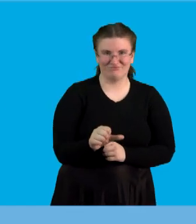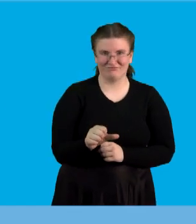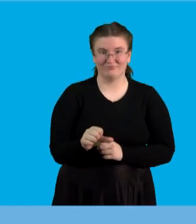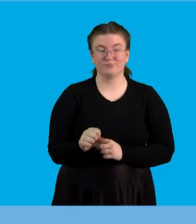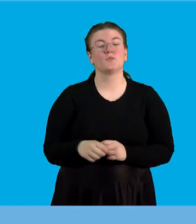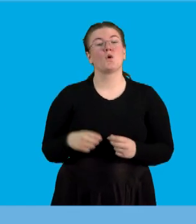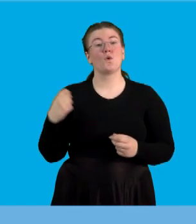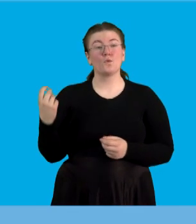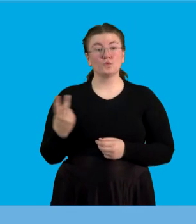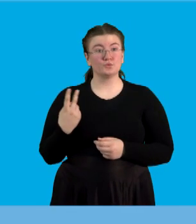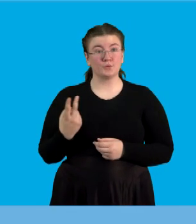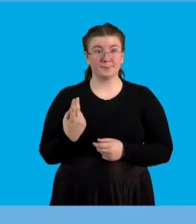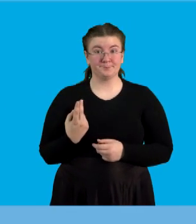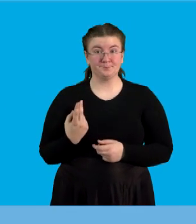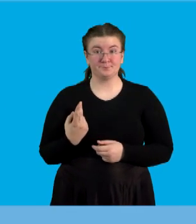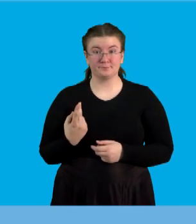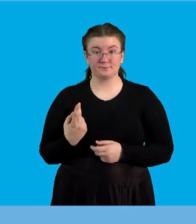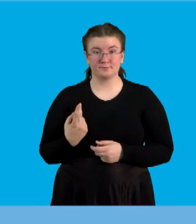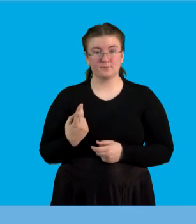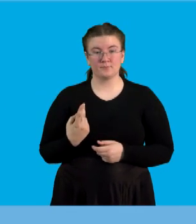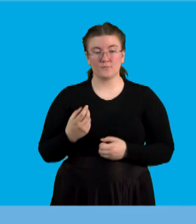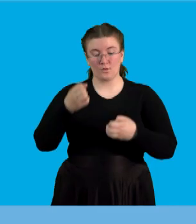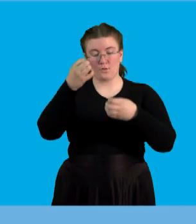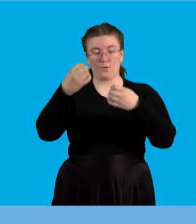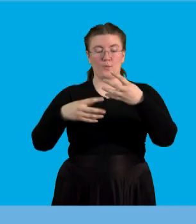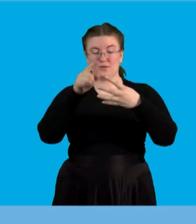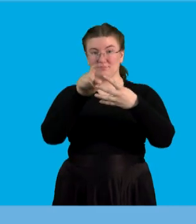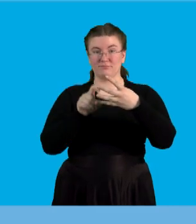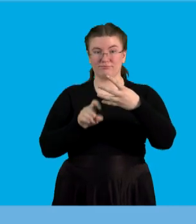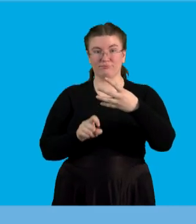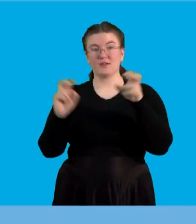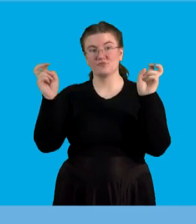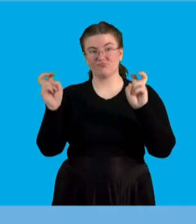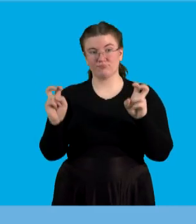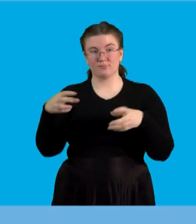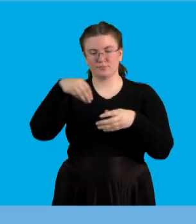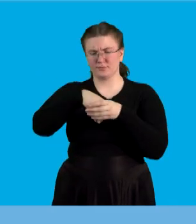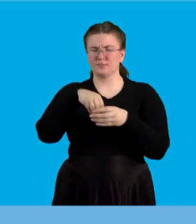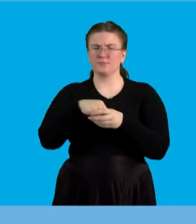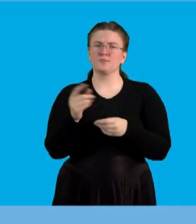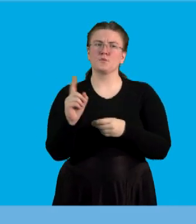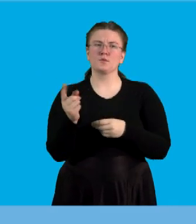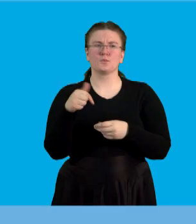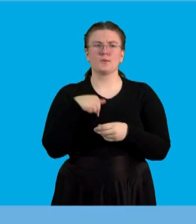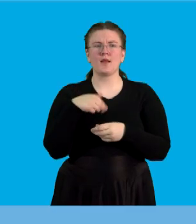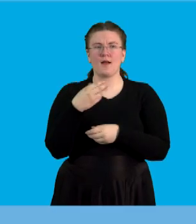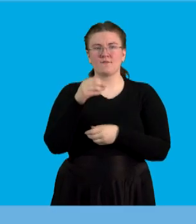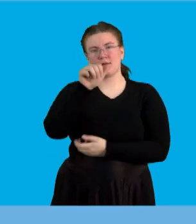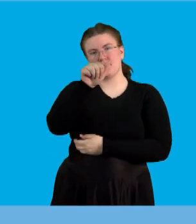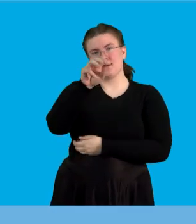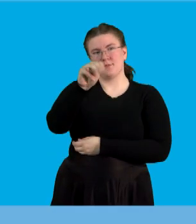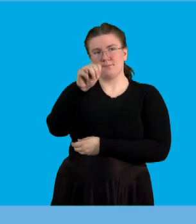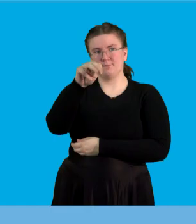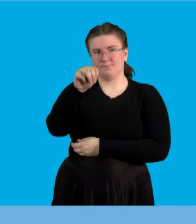In addition to that, the components that you find in an electric circuit are as follows. We have an ammeter.